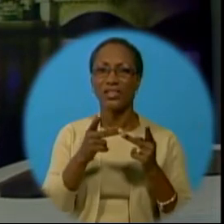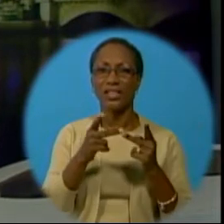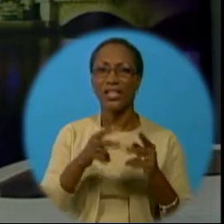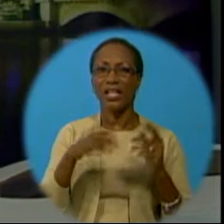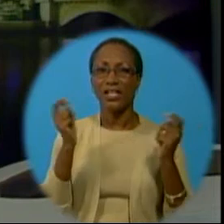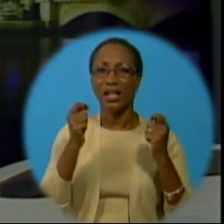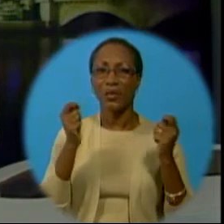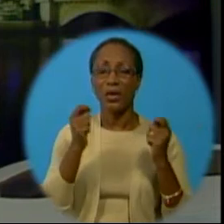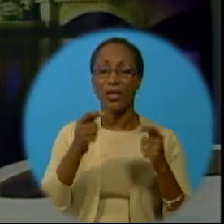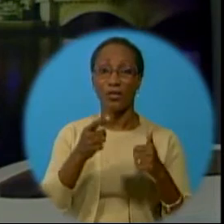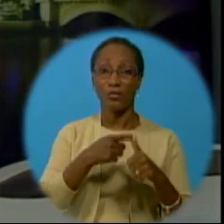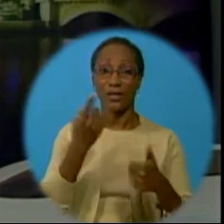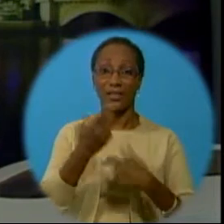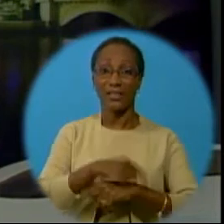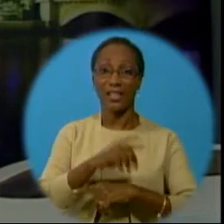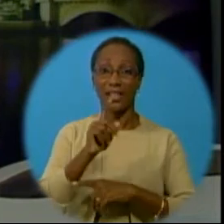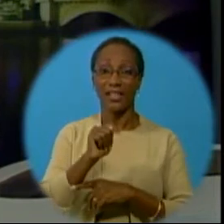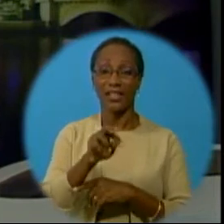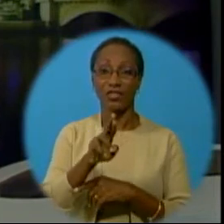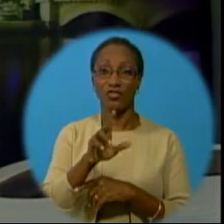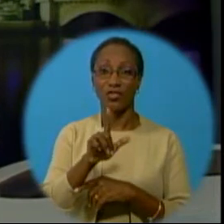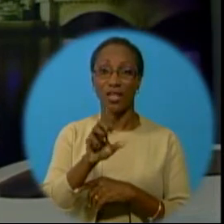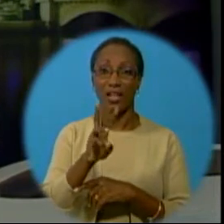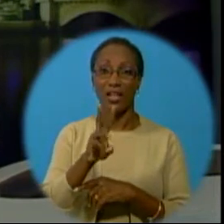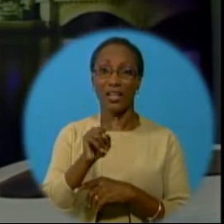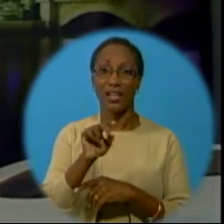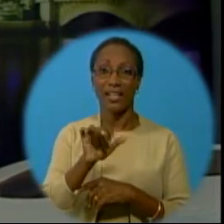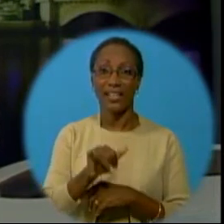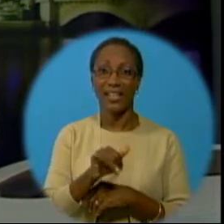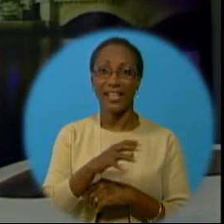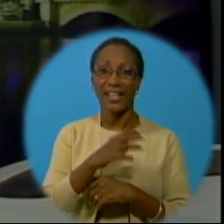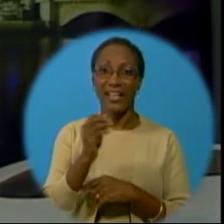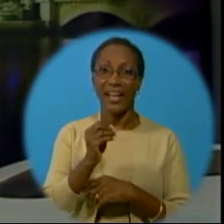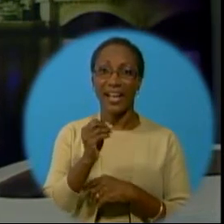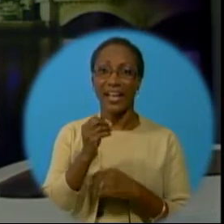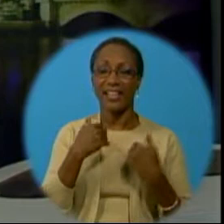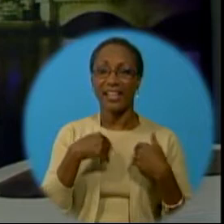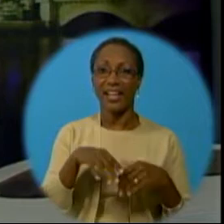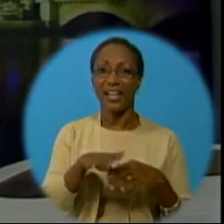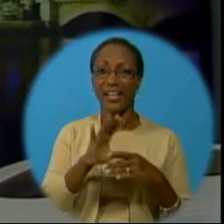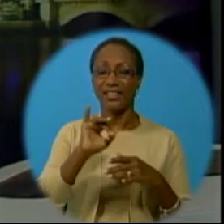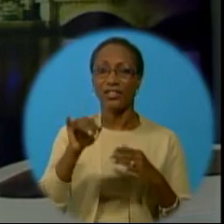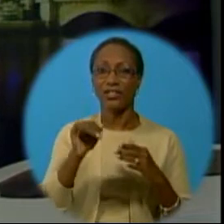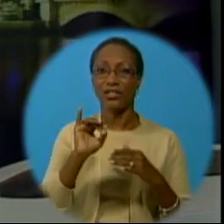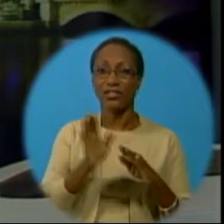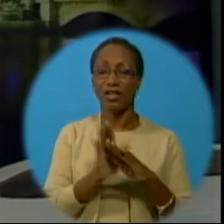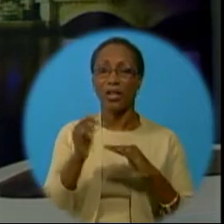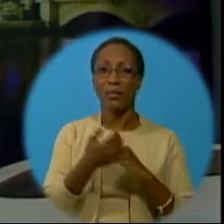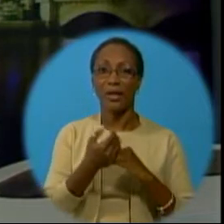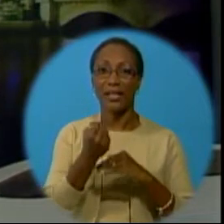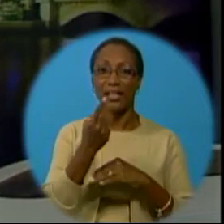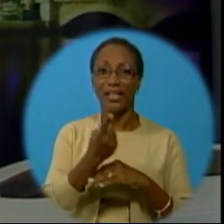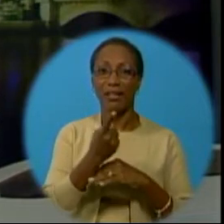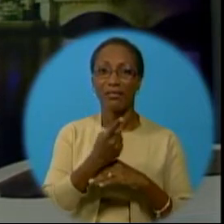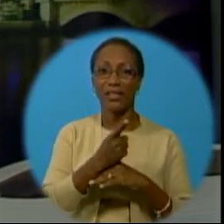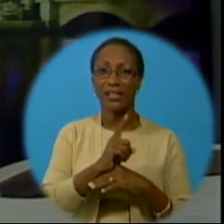The visitors ended a low-scoring affair against a select Jamaica 11 in victory by 123 runs on the final day of the 3-day